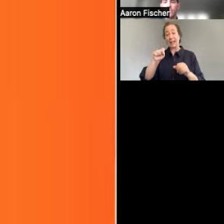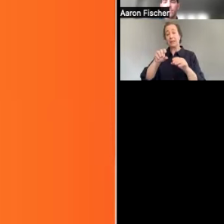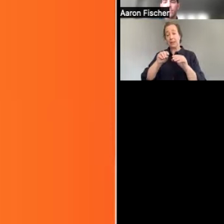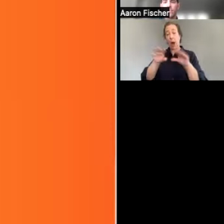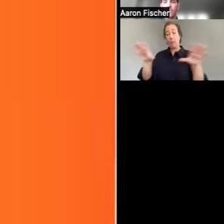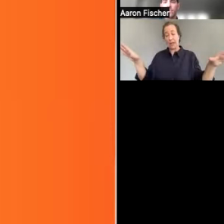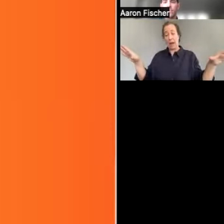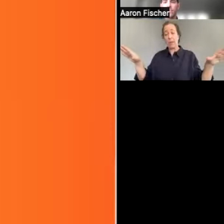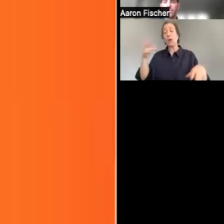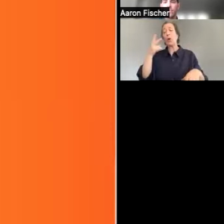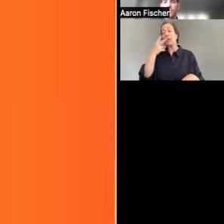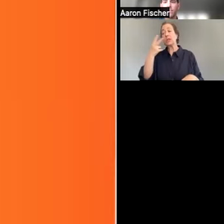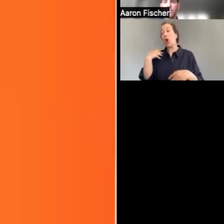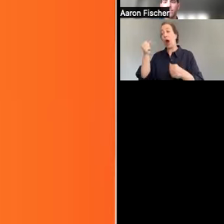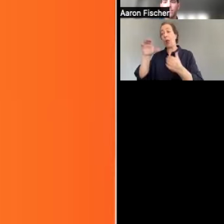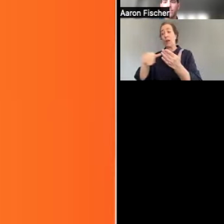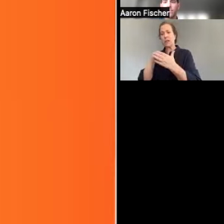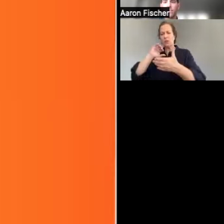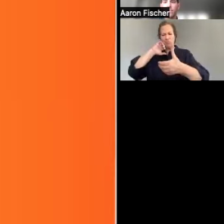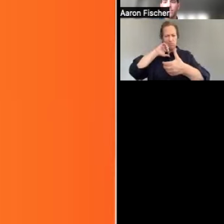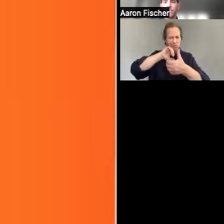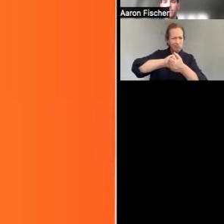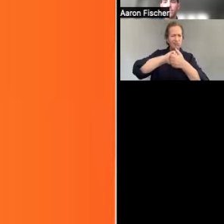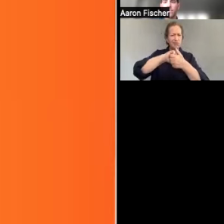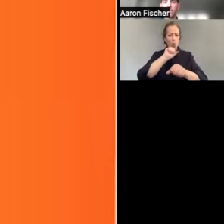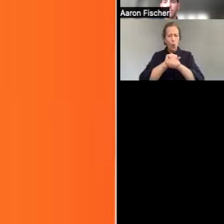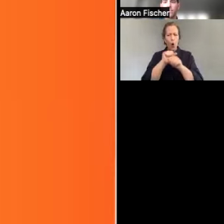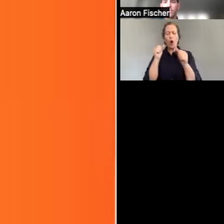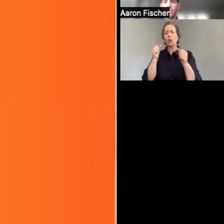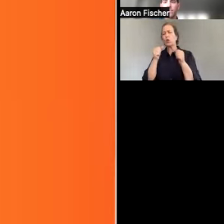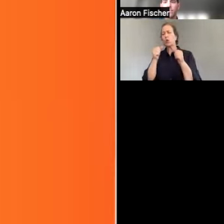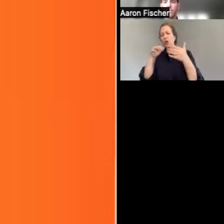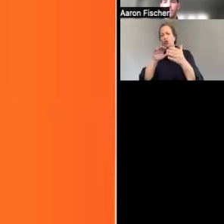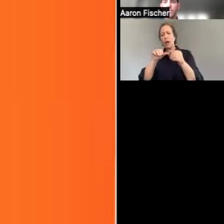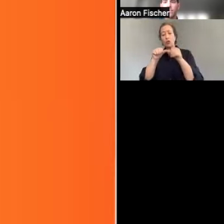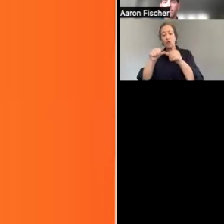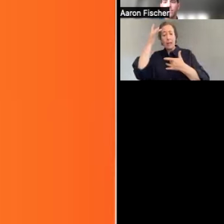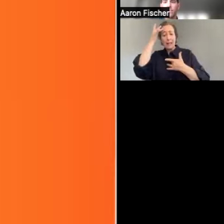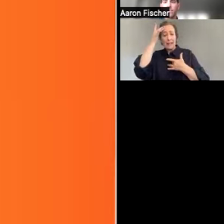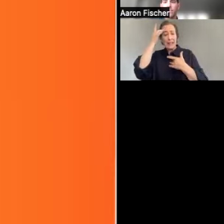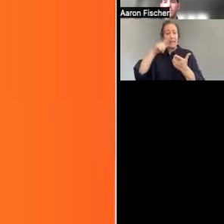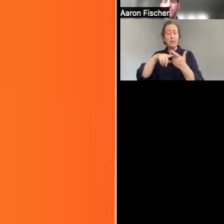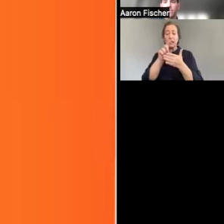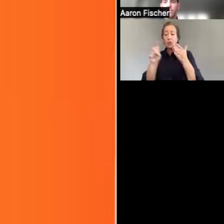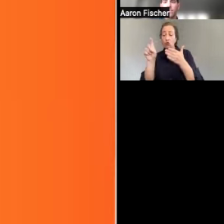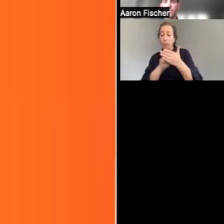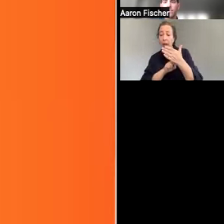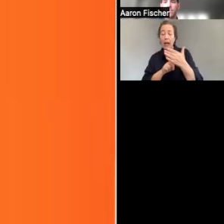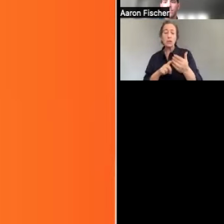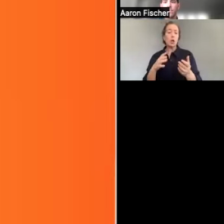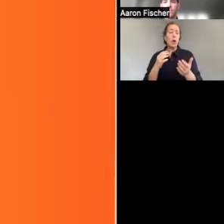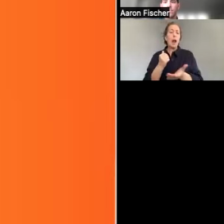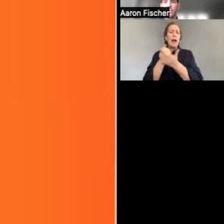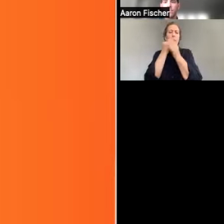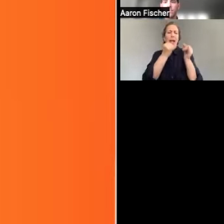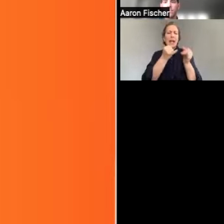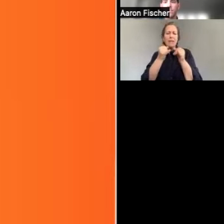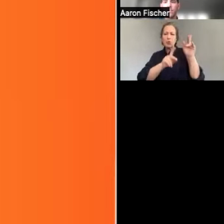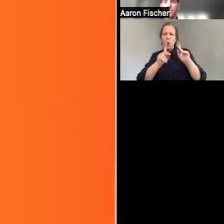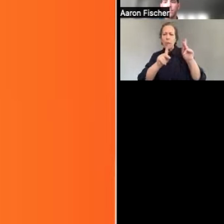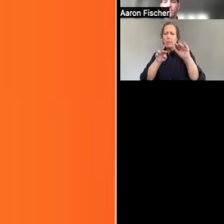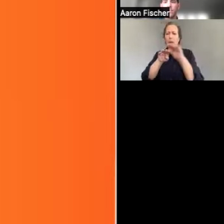with their legal partners really work to address chronic disease discrimination and help individual patients and communities